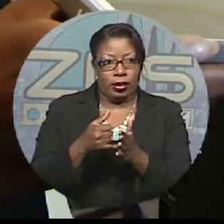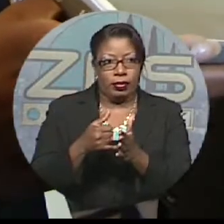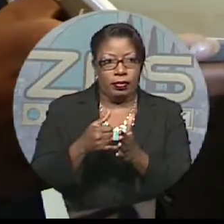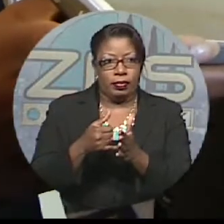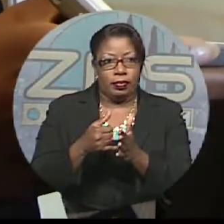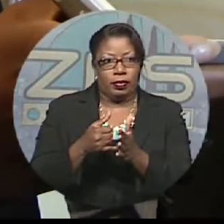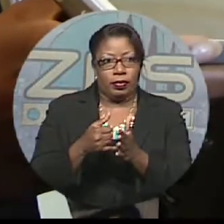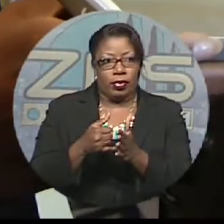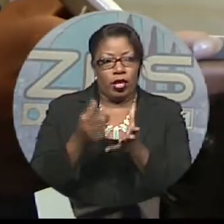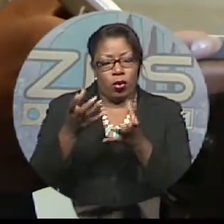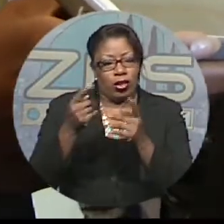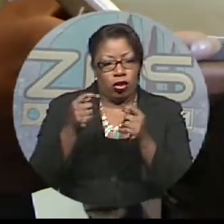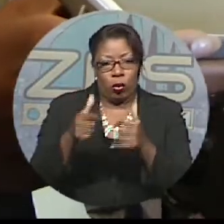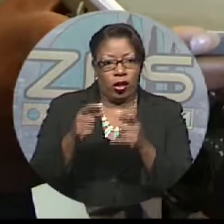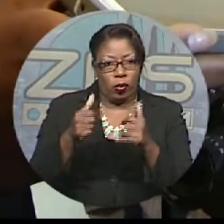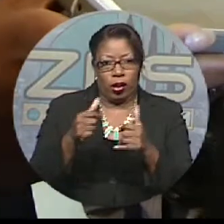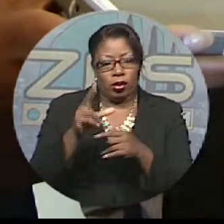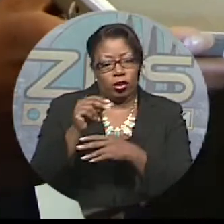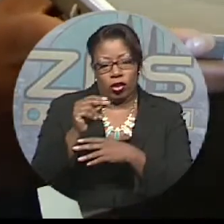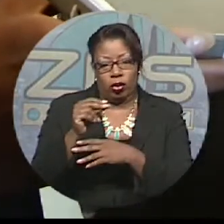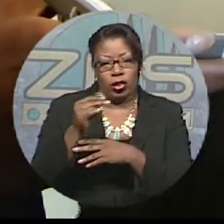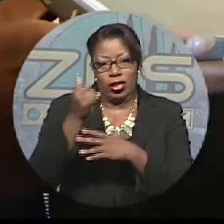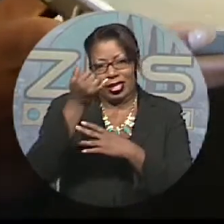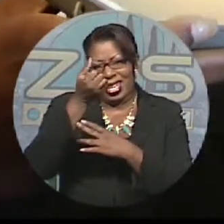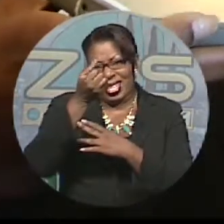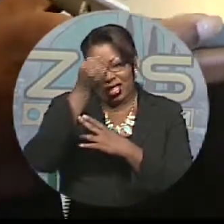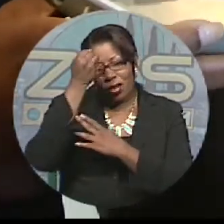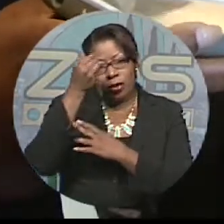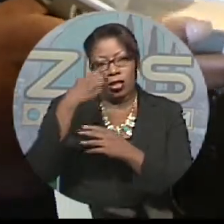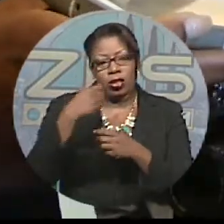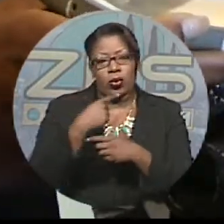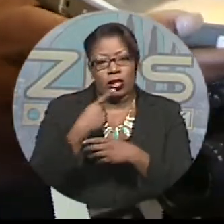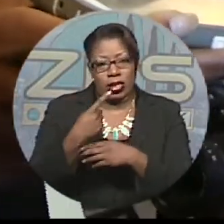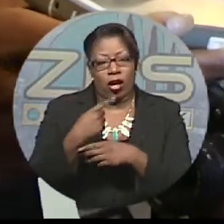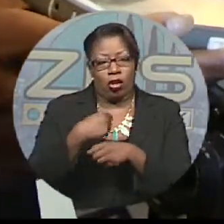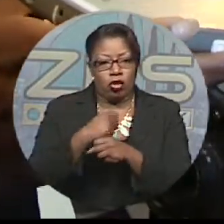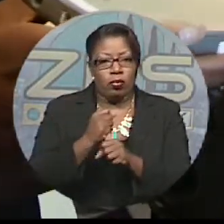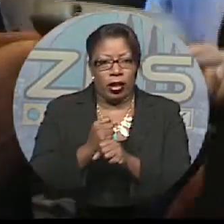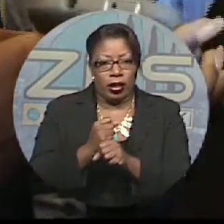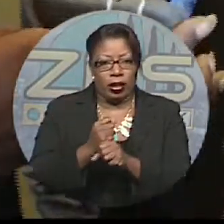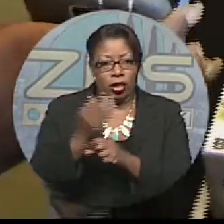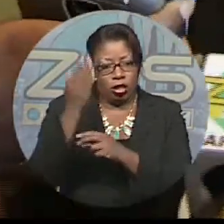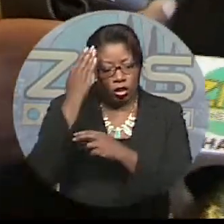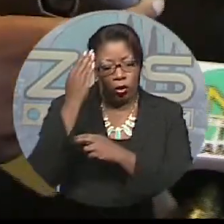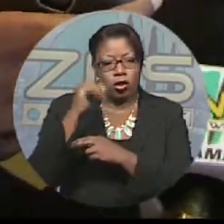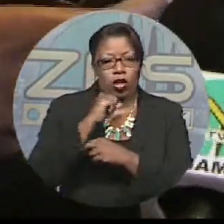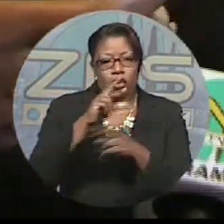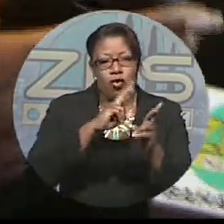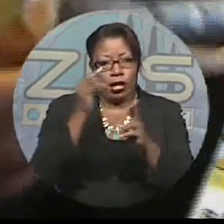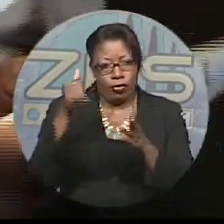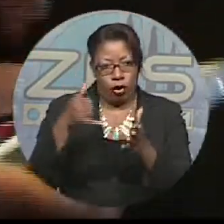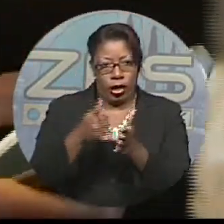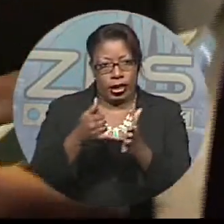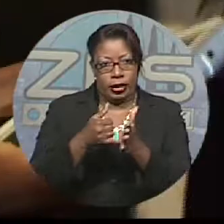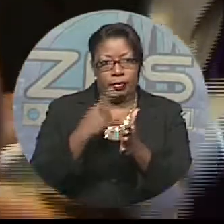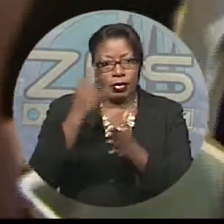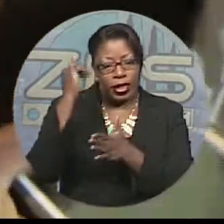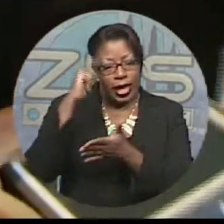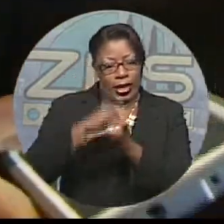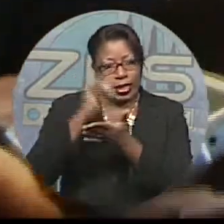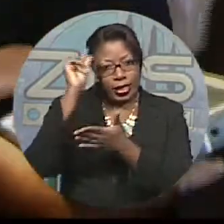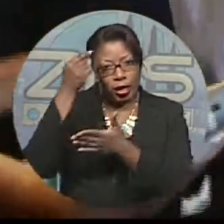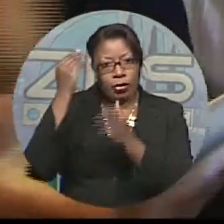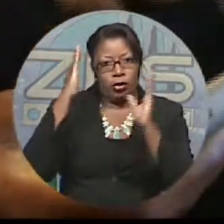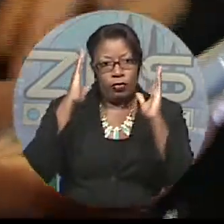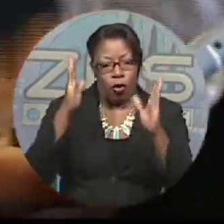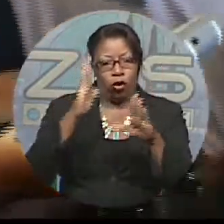vacuum. It's a silly statement to make because everybody in the Bahamas knows he's not ready for it. The Prime Minister said his government remains focused